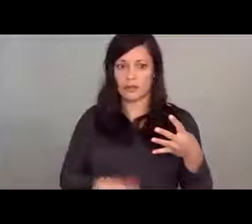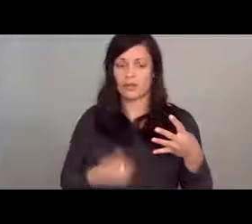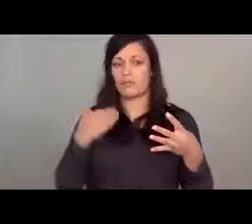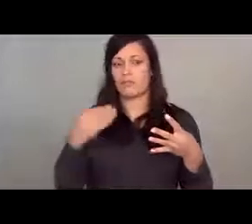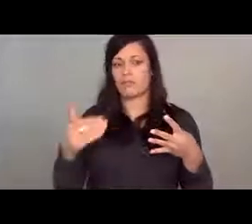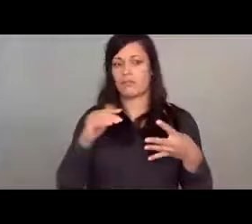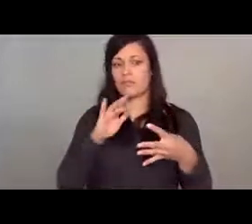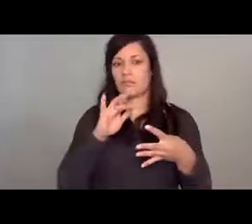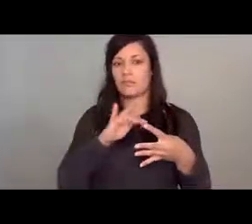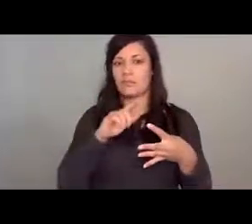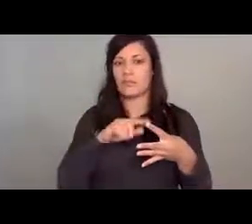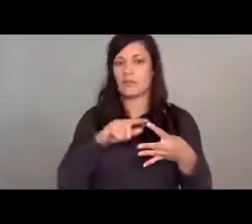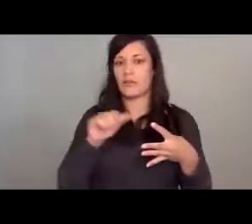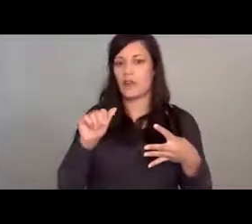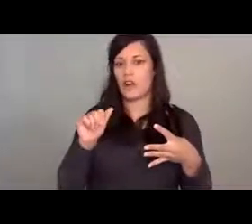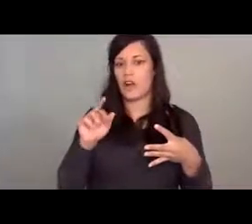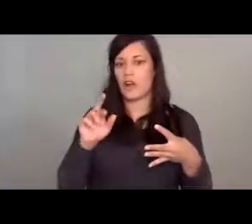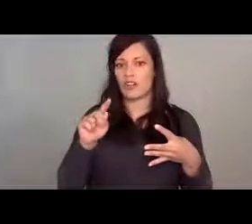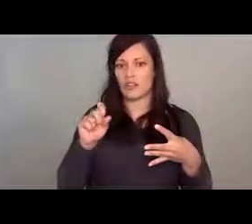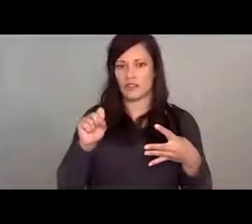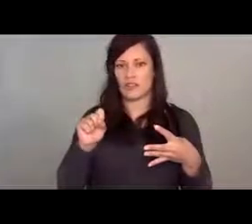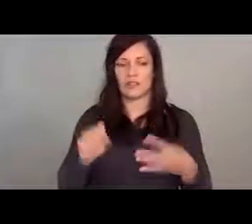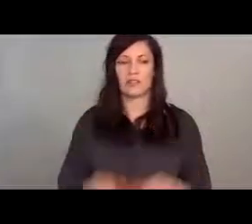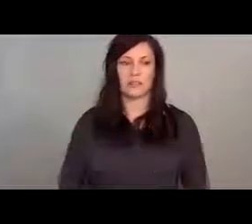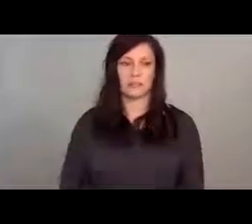arts organization.